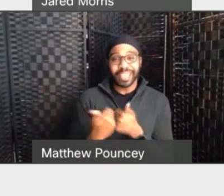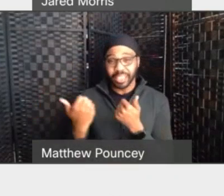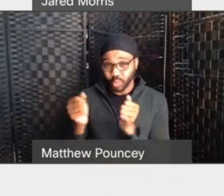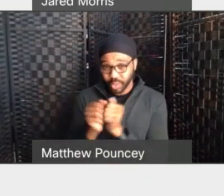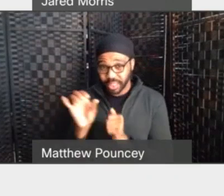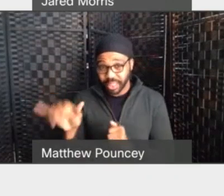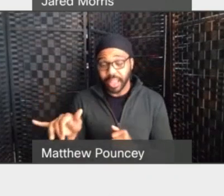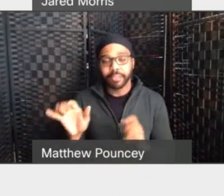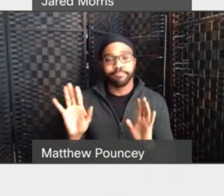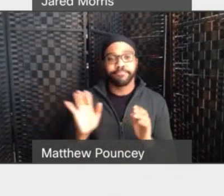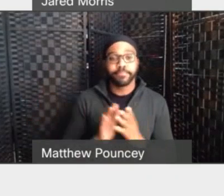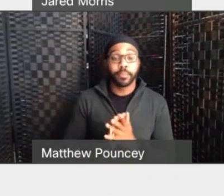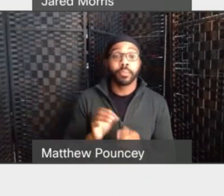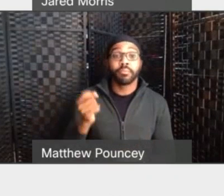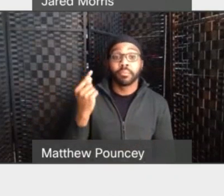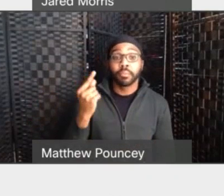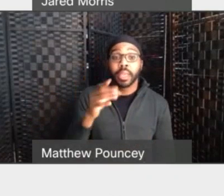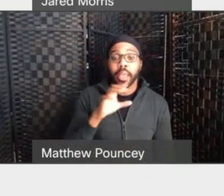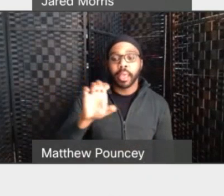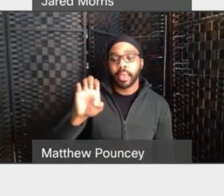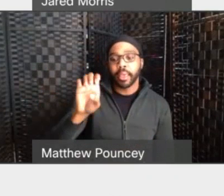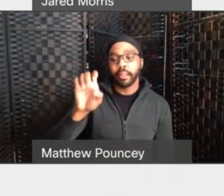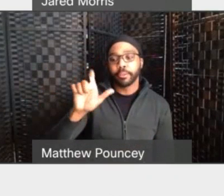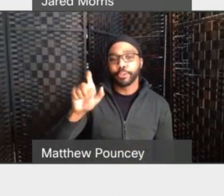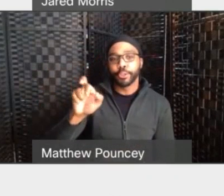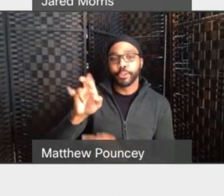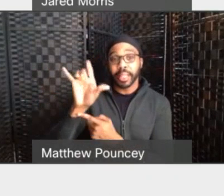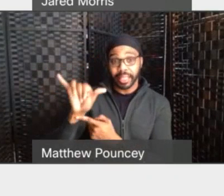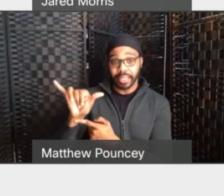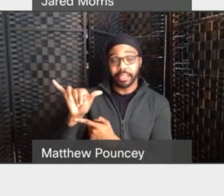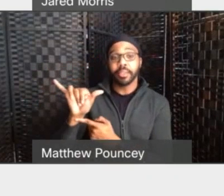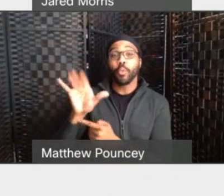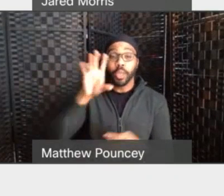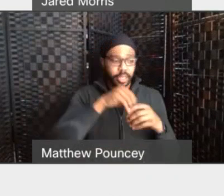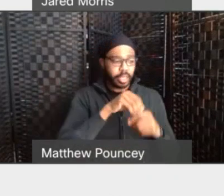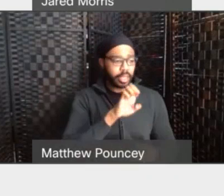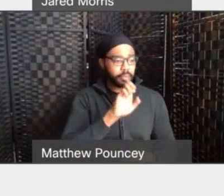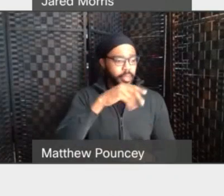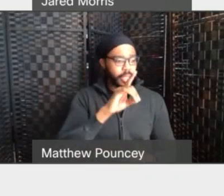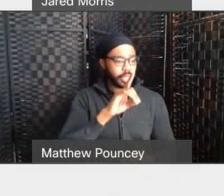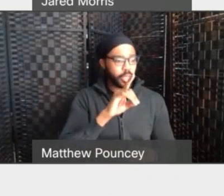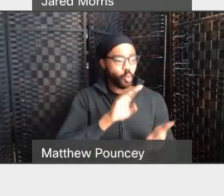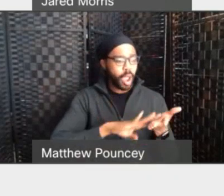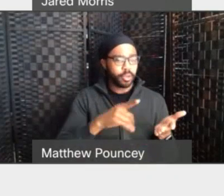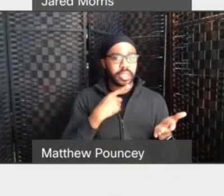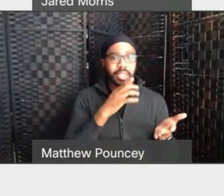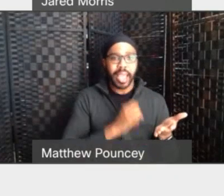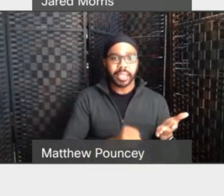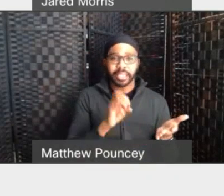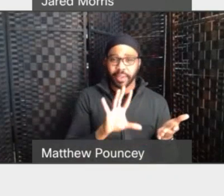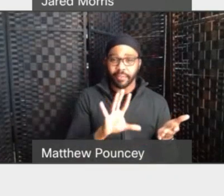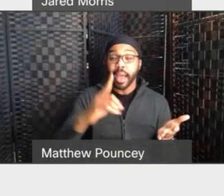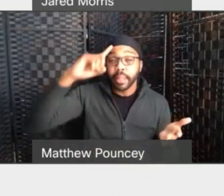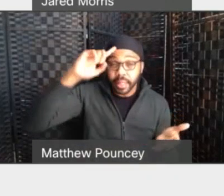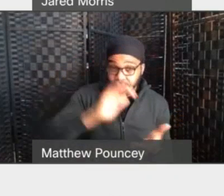is, so elderly, I think in the EPD waiver it's 65, although I believe it